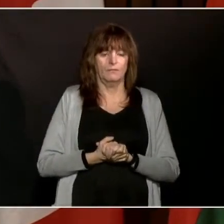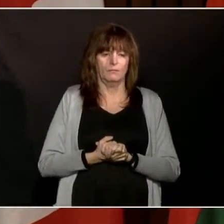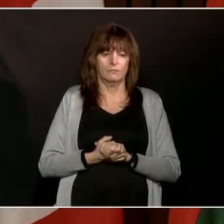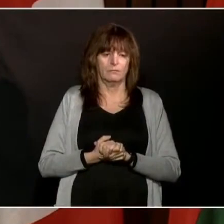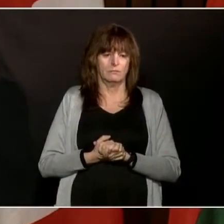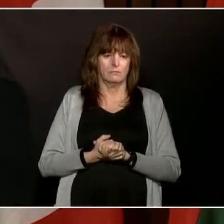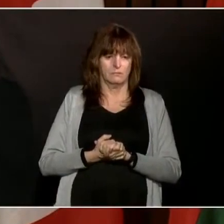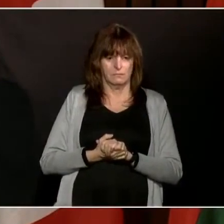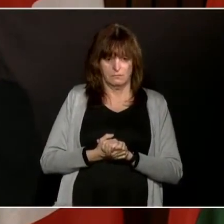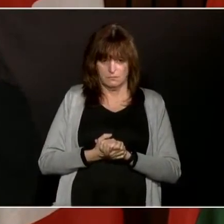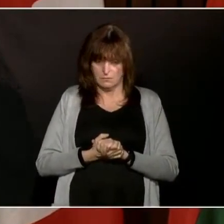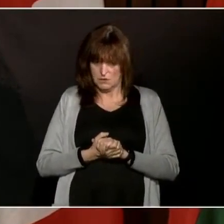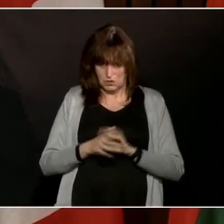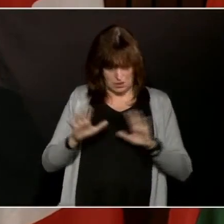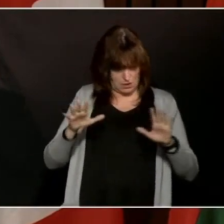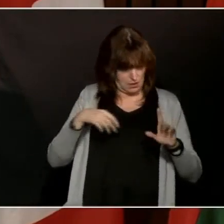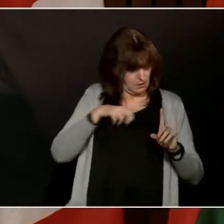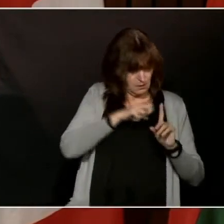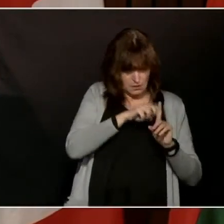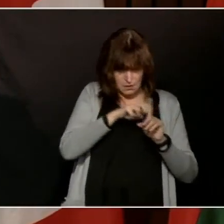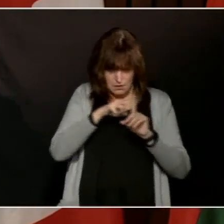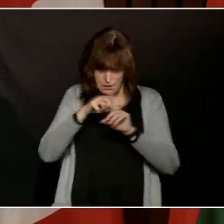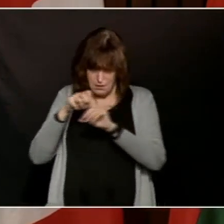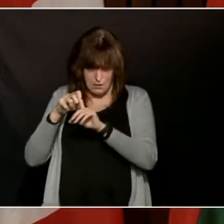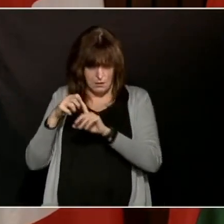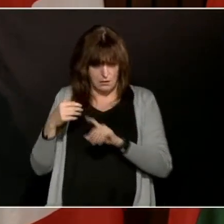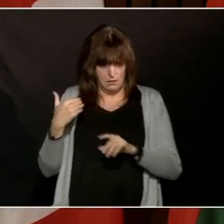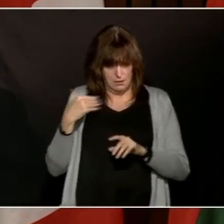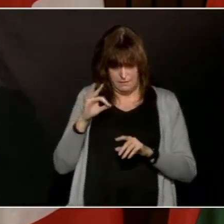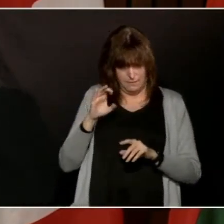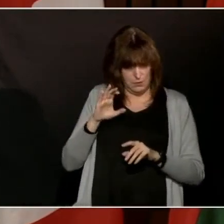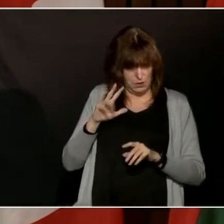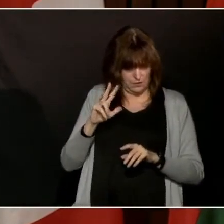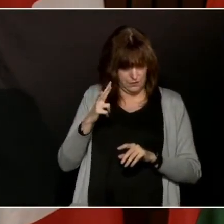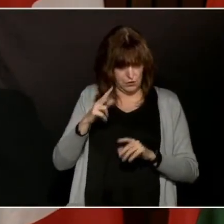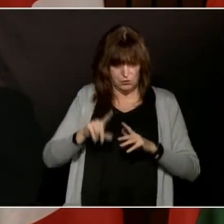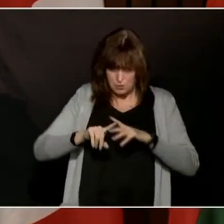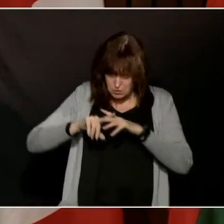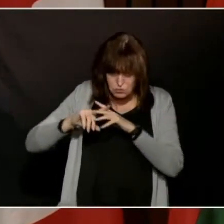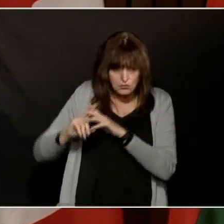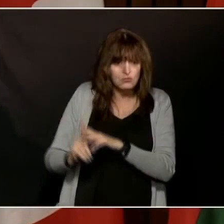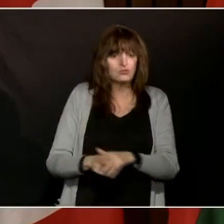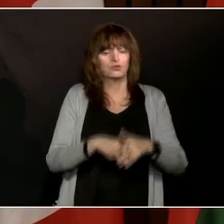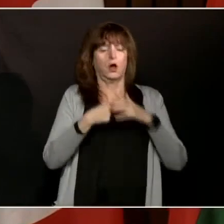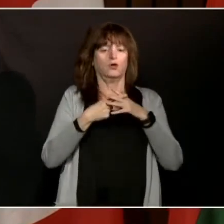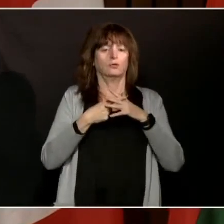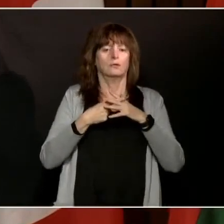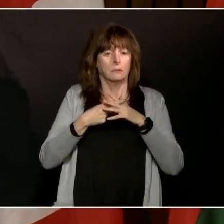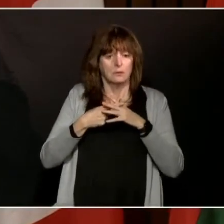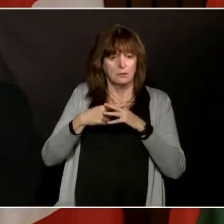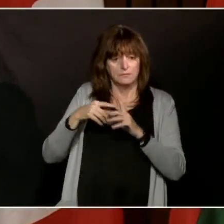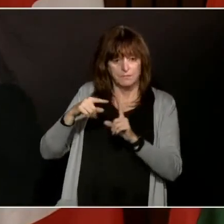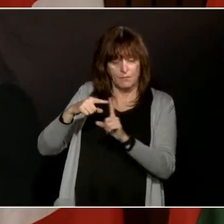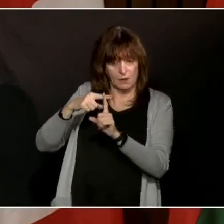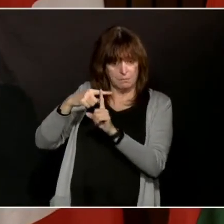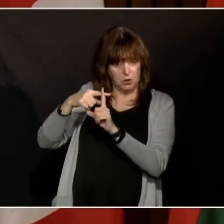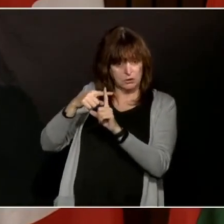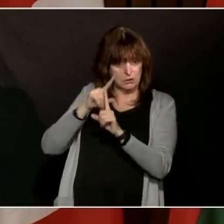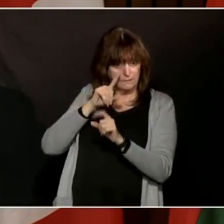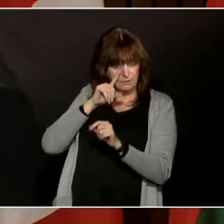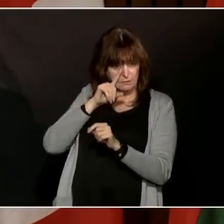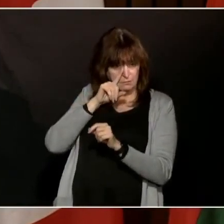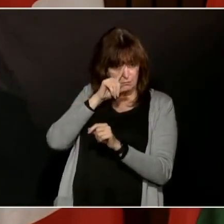concern, on February 3rd, we instituted routine screening of all positive samples for